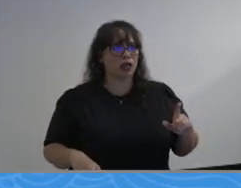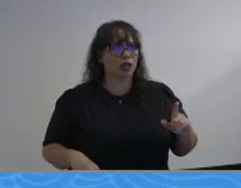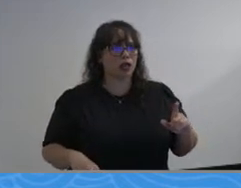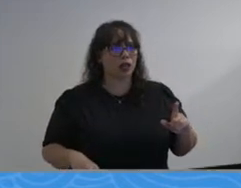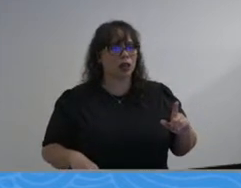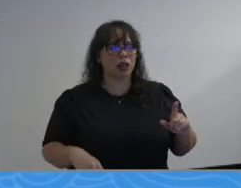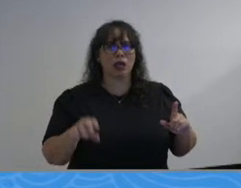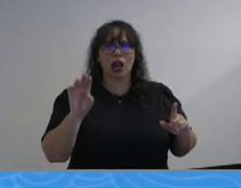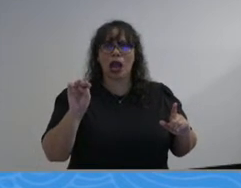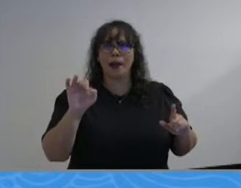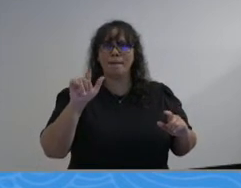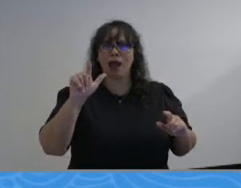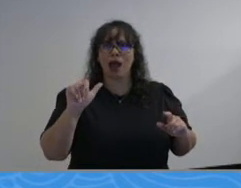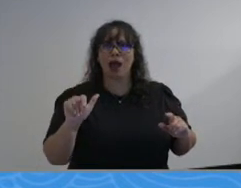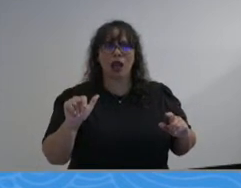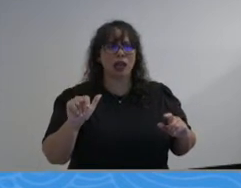somebody